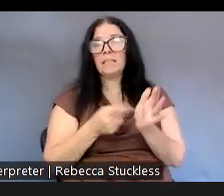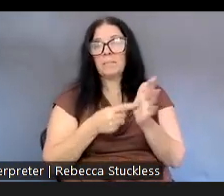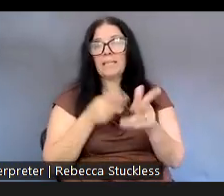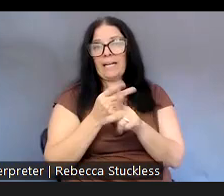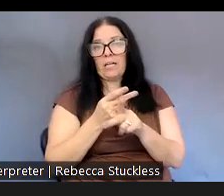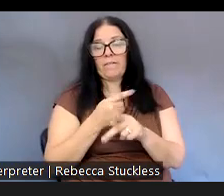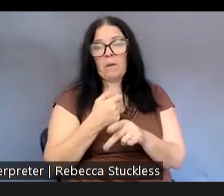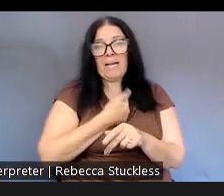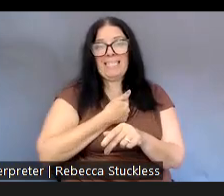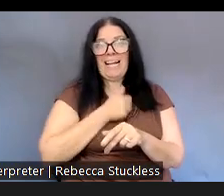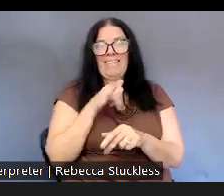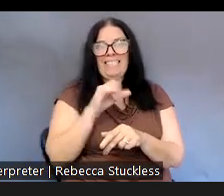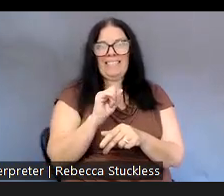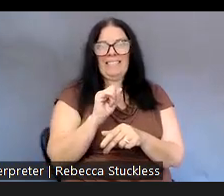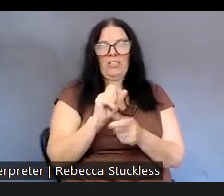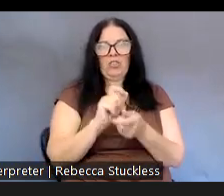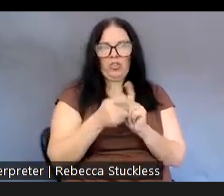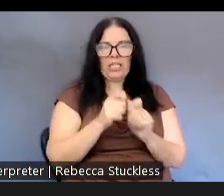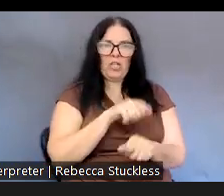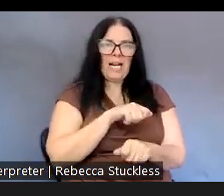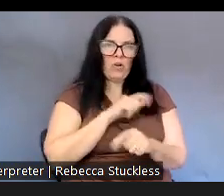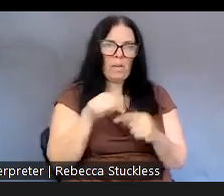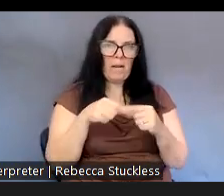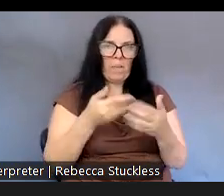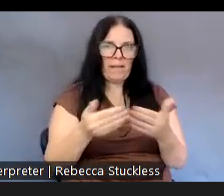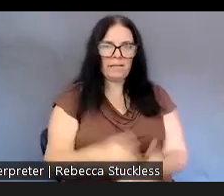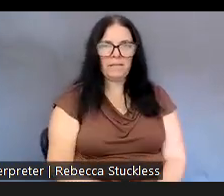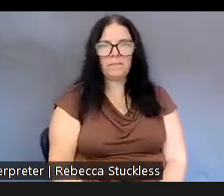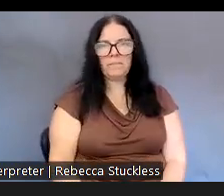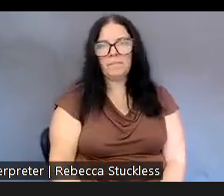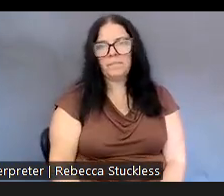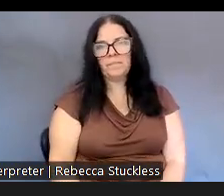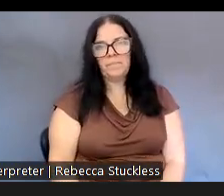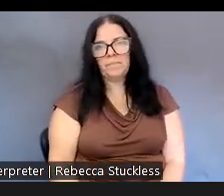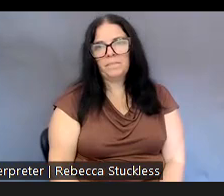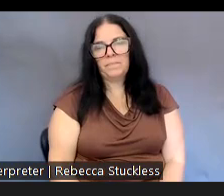of yourself is changing your attitude about things.